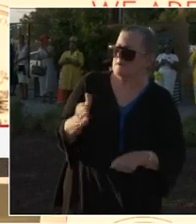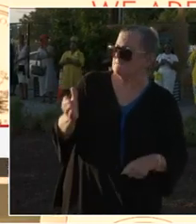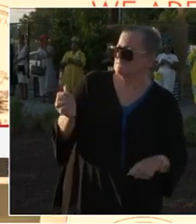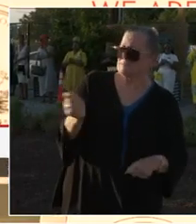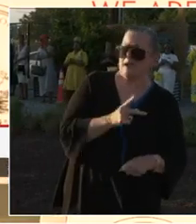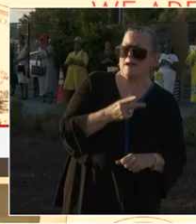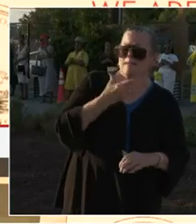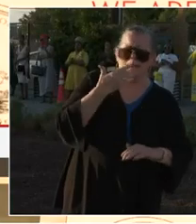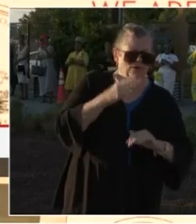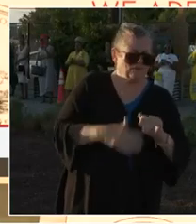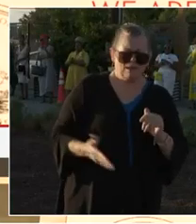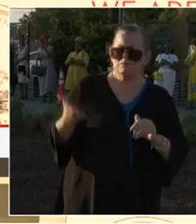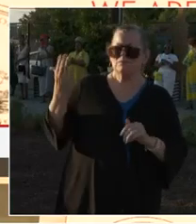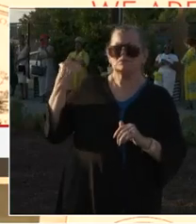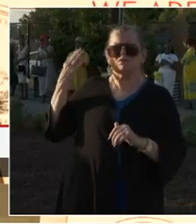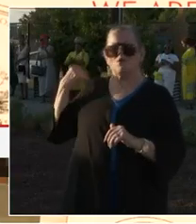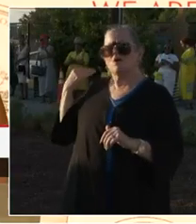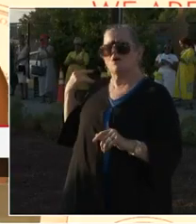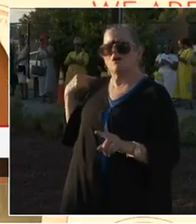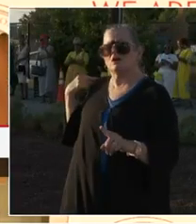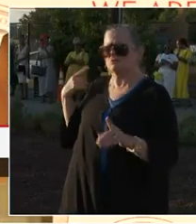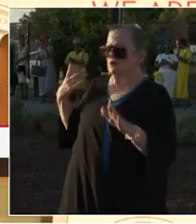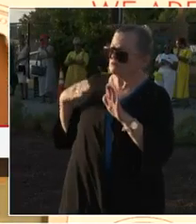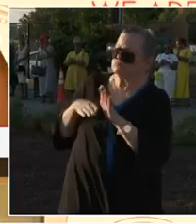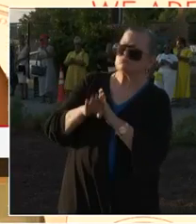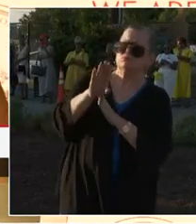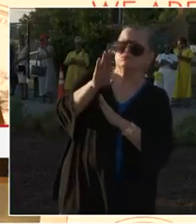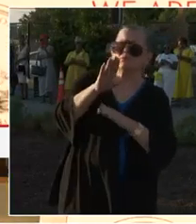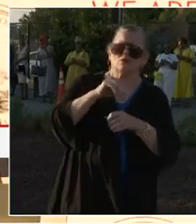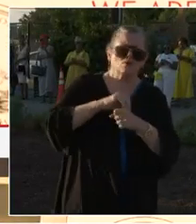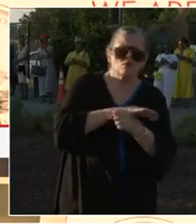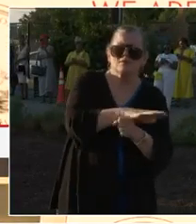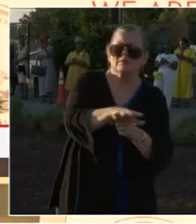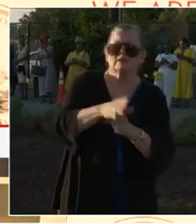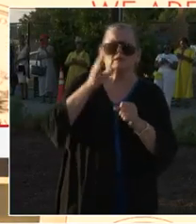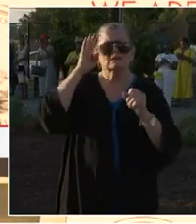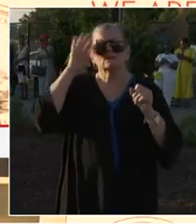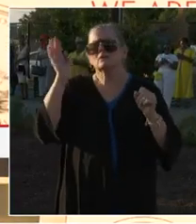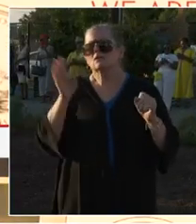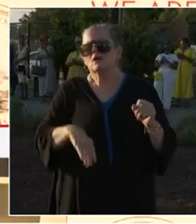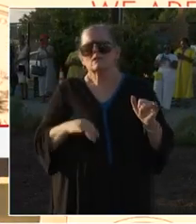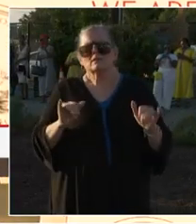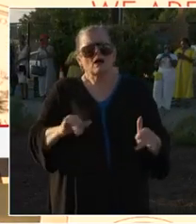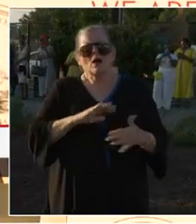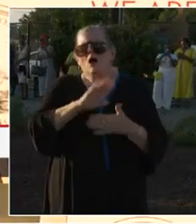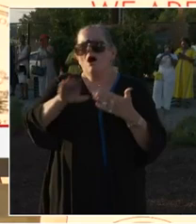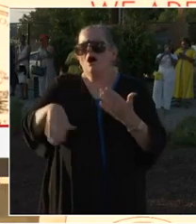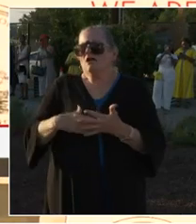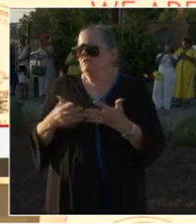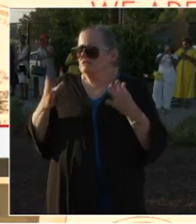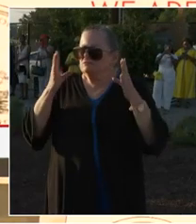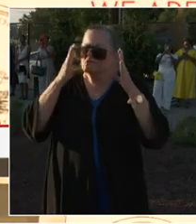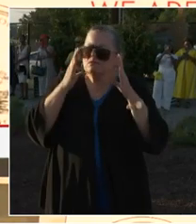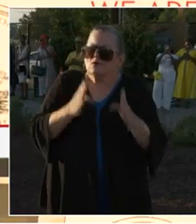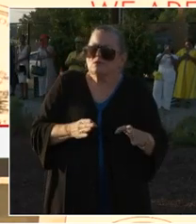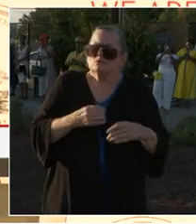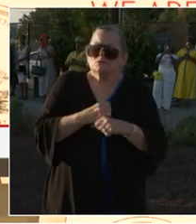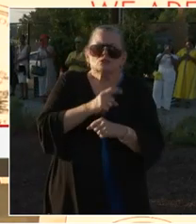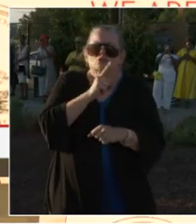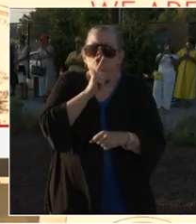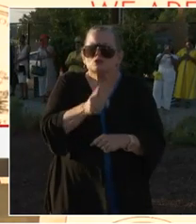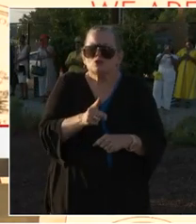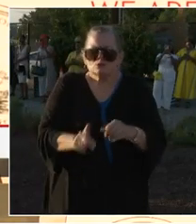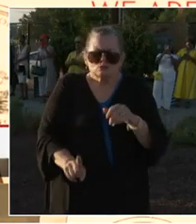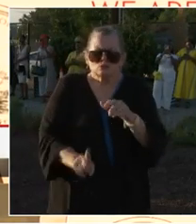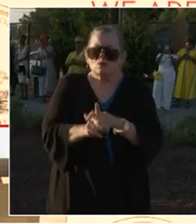were before COVID. But we know it's going to take all of us, making sure our kids are showing up with what they need, our schools have what